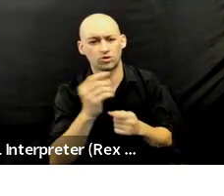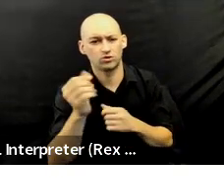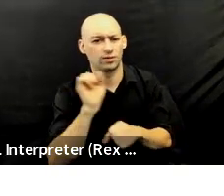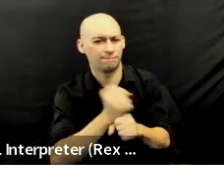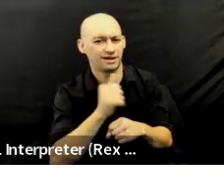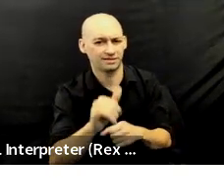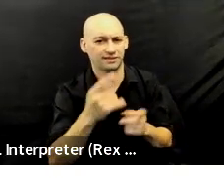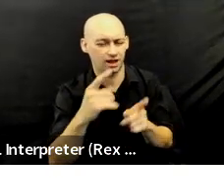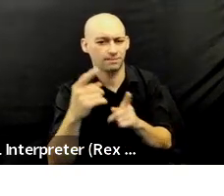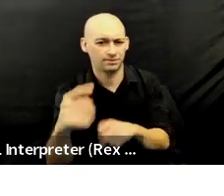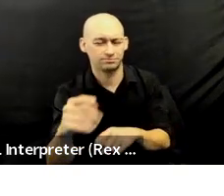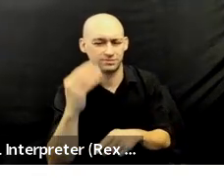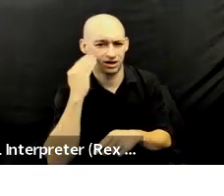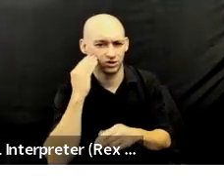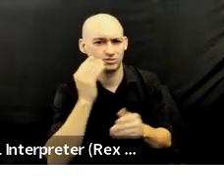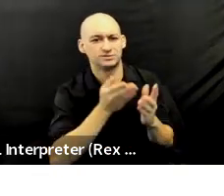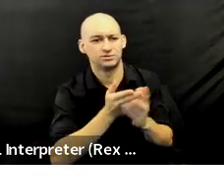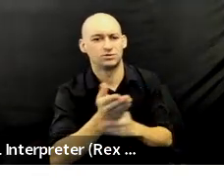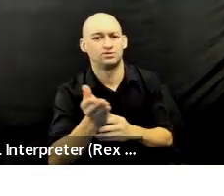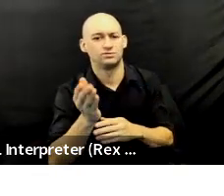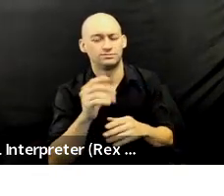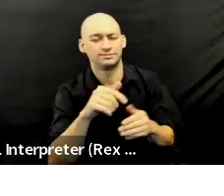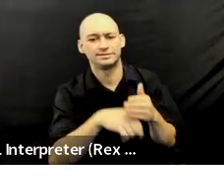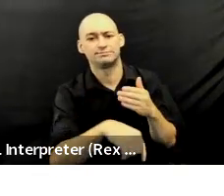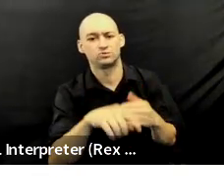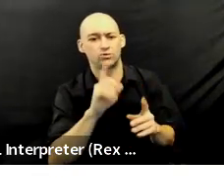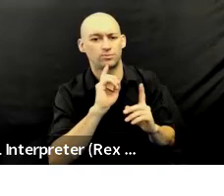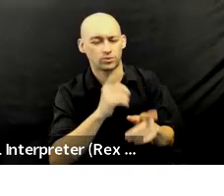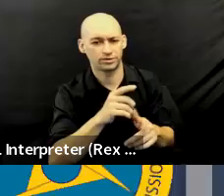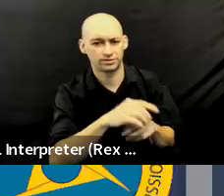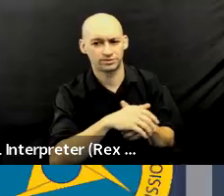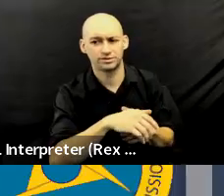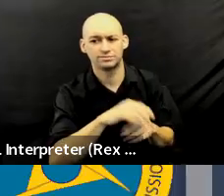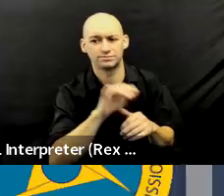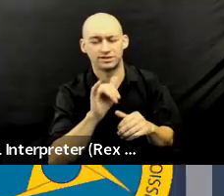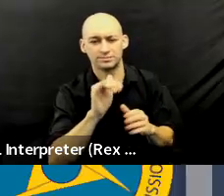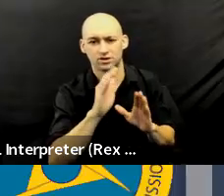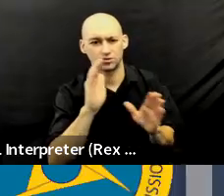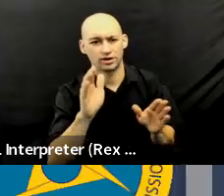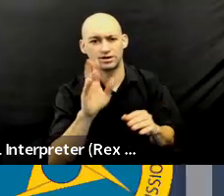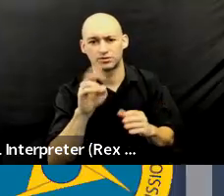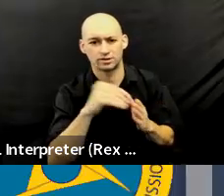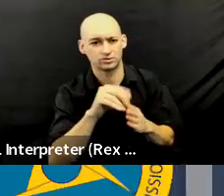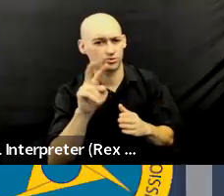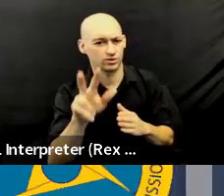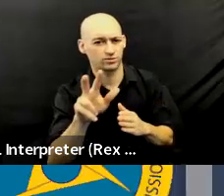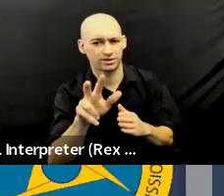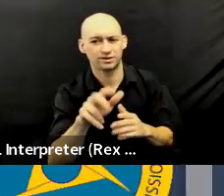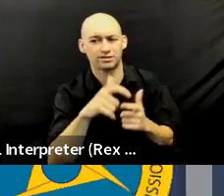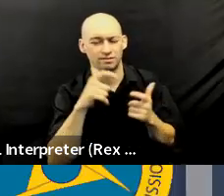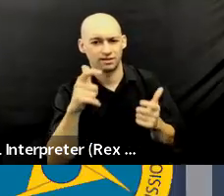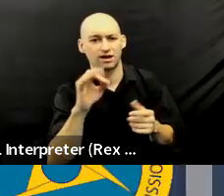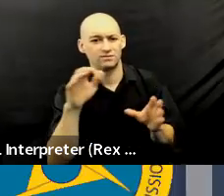extensive report. Again, commissioners, it's been a remarkable 2023. We had quite a bit of